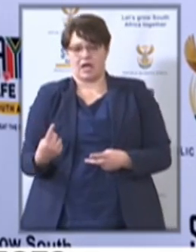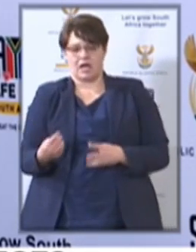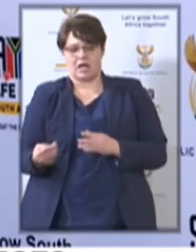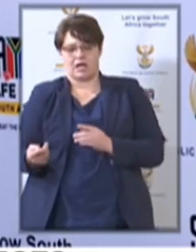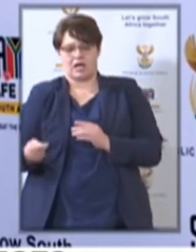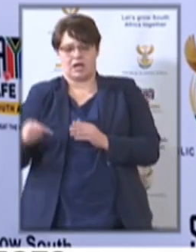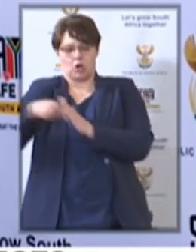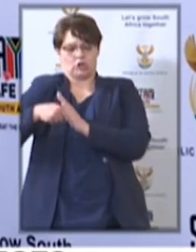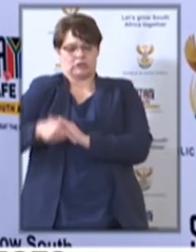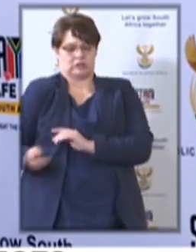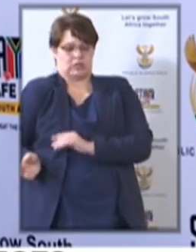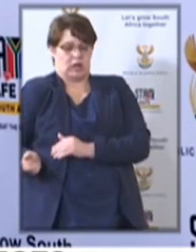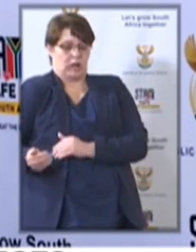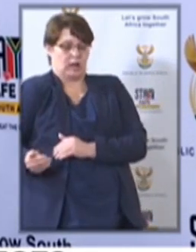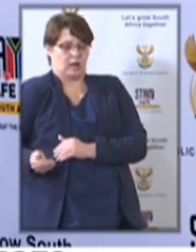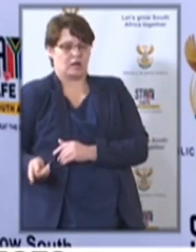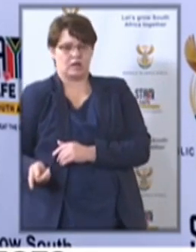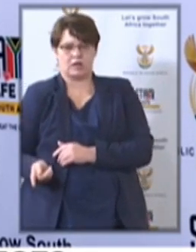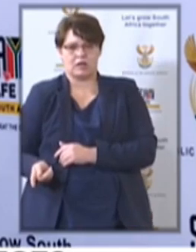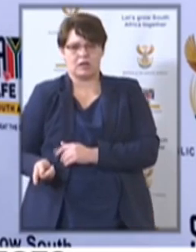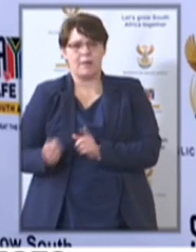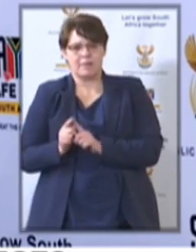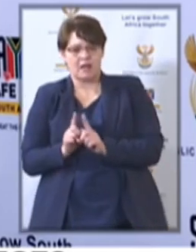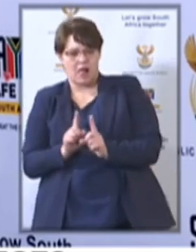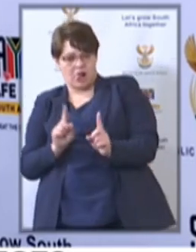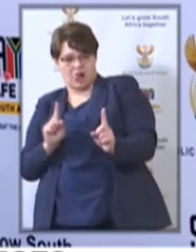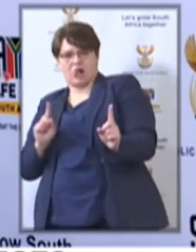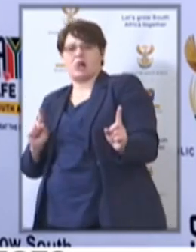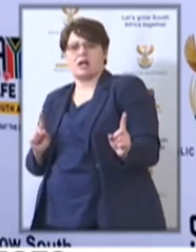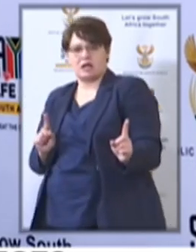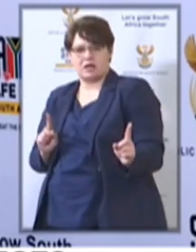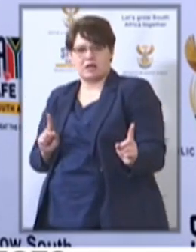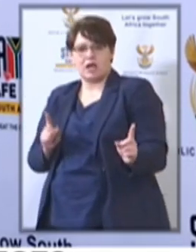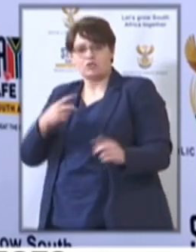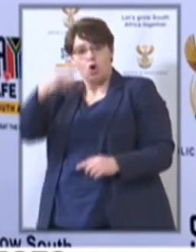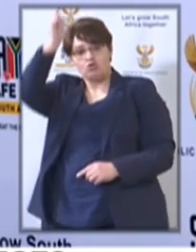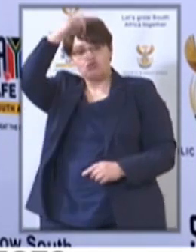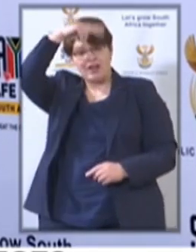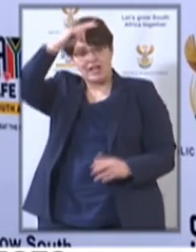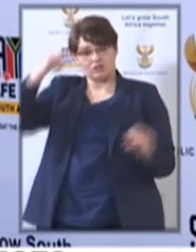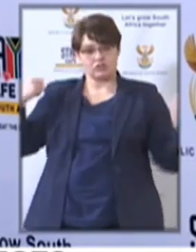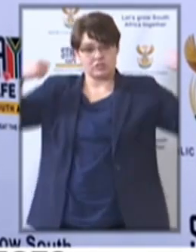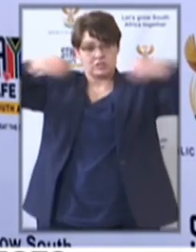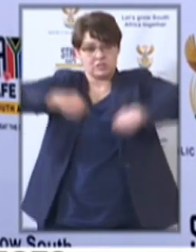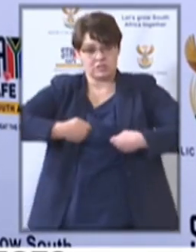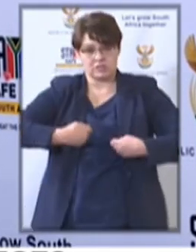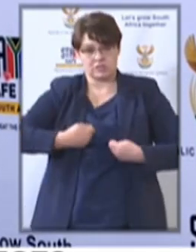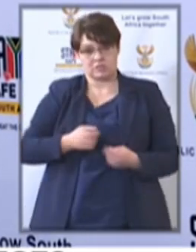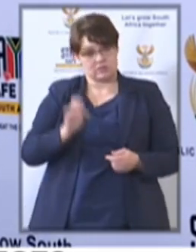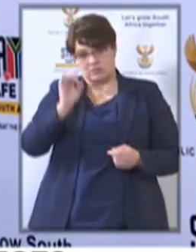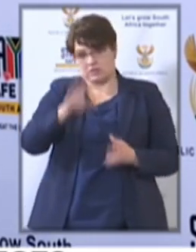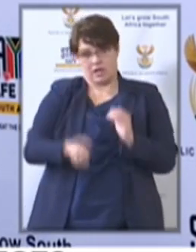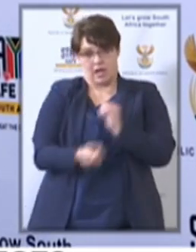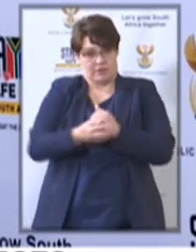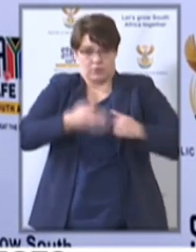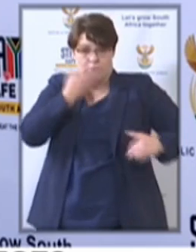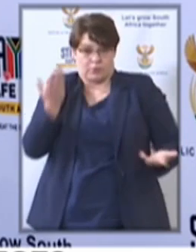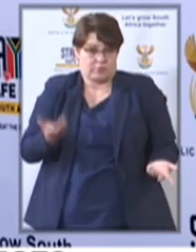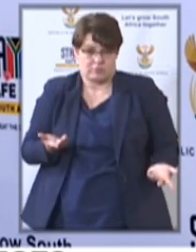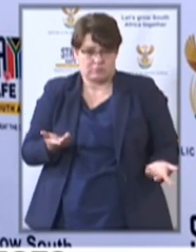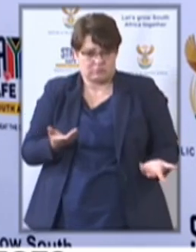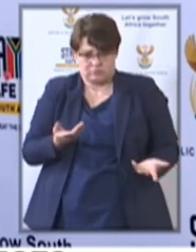context, the further away from you wearing your graduation gown. It's as simple as